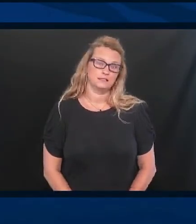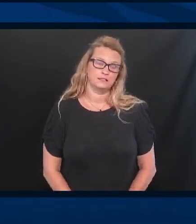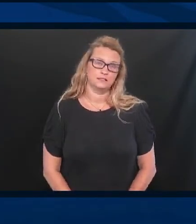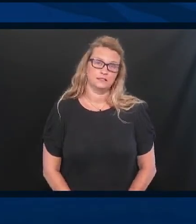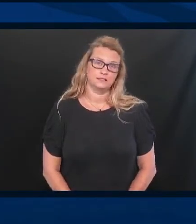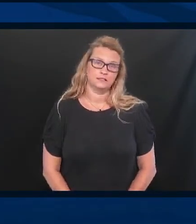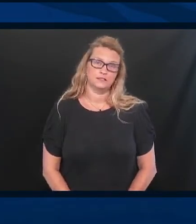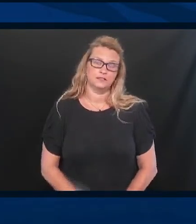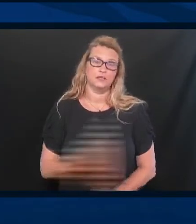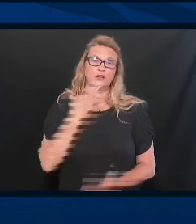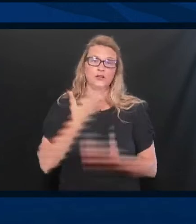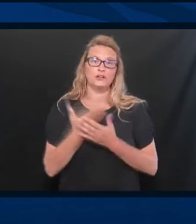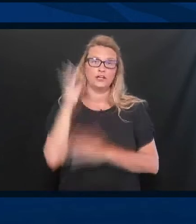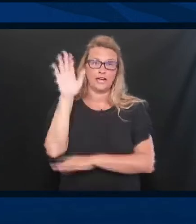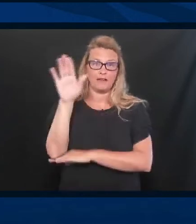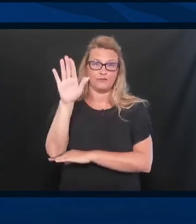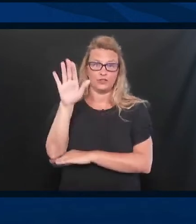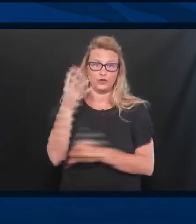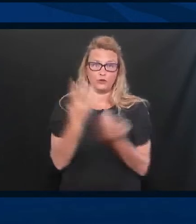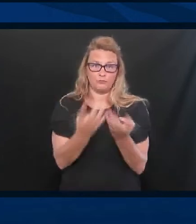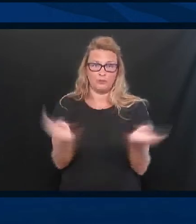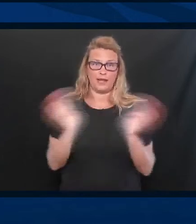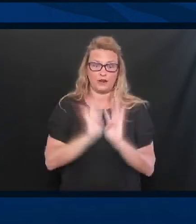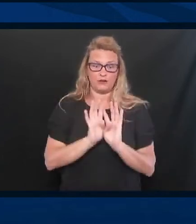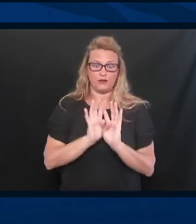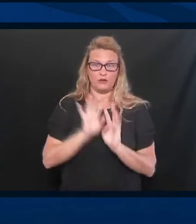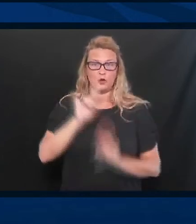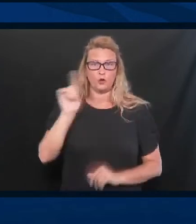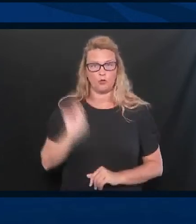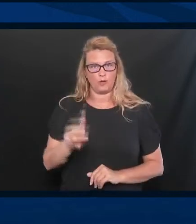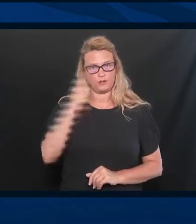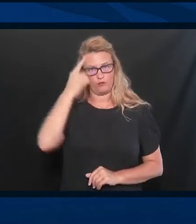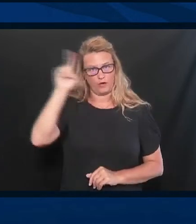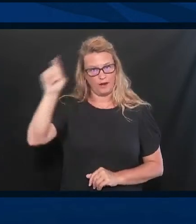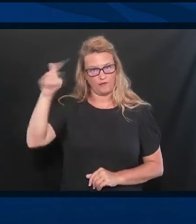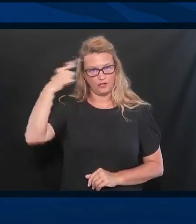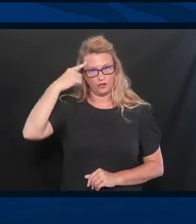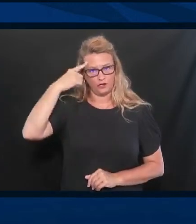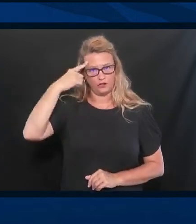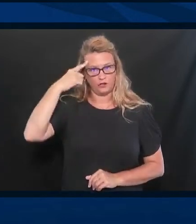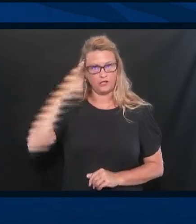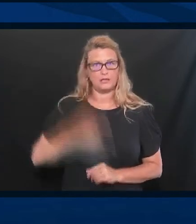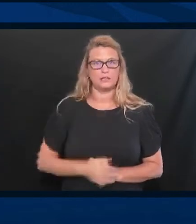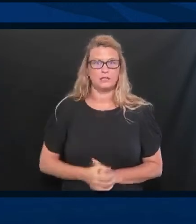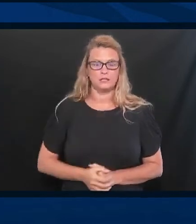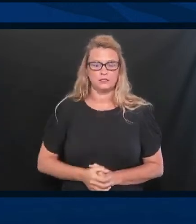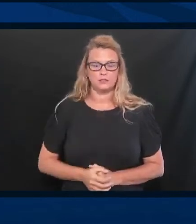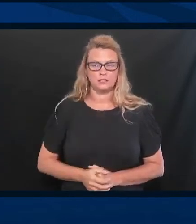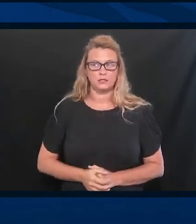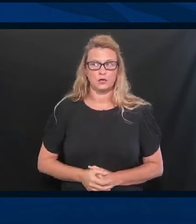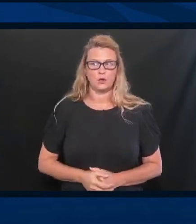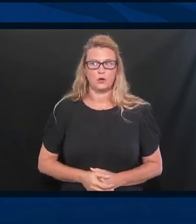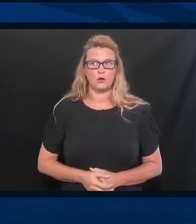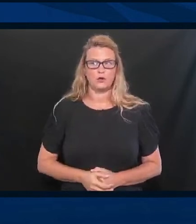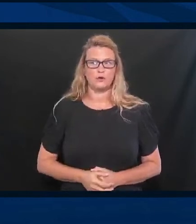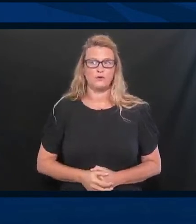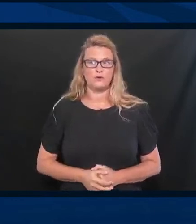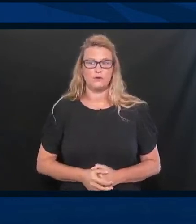Good afternoon, panel. My question is for the governor. I am wondering what went into the decision